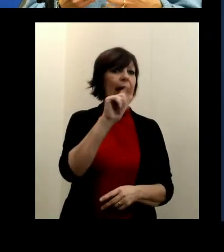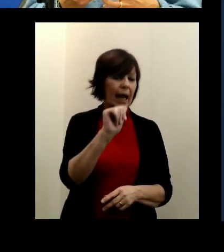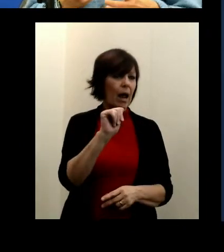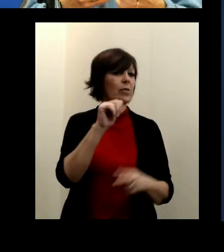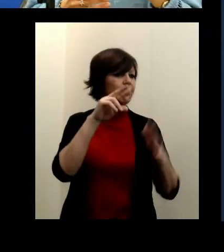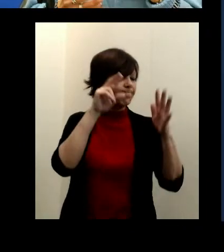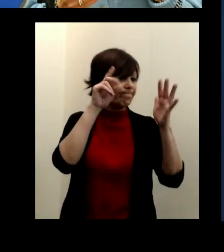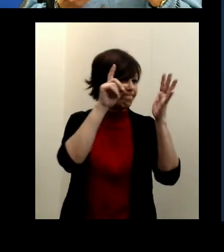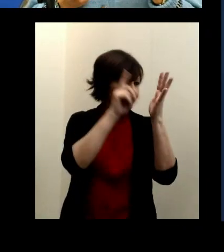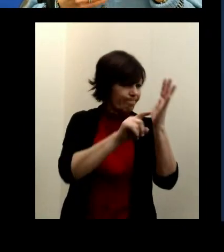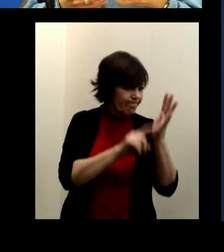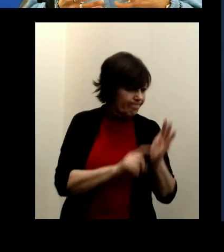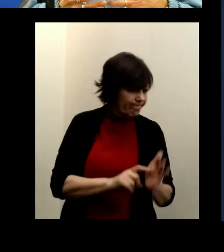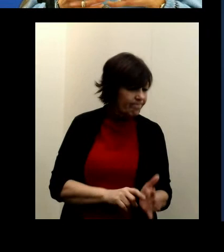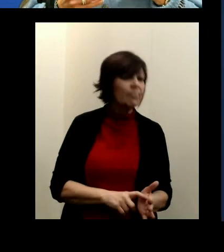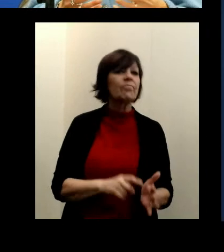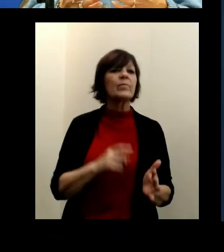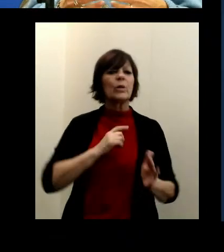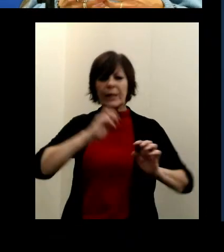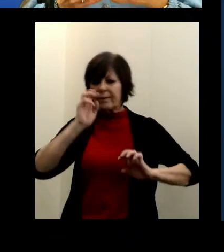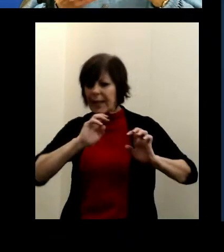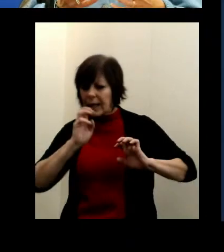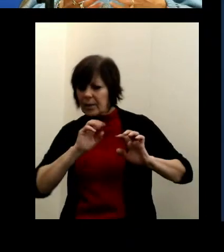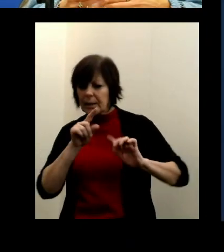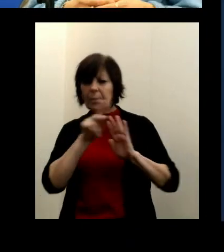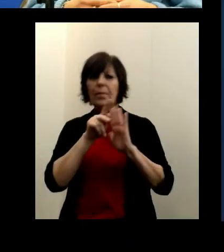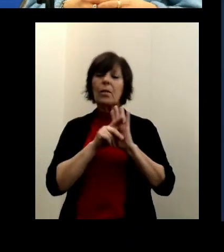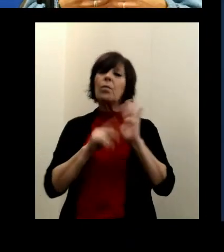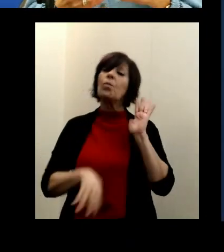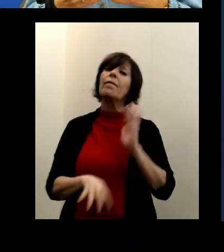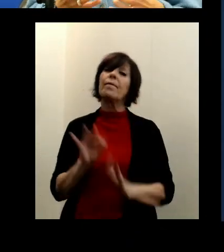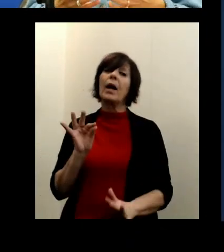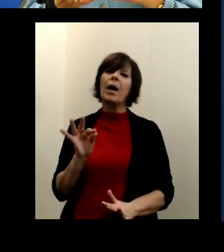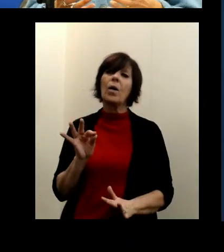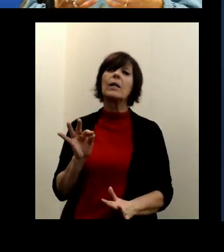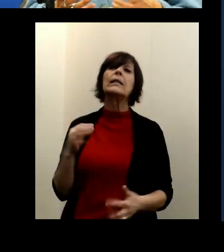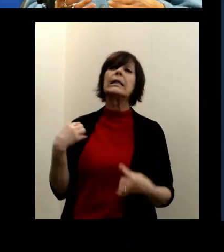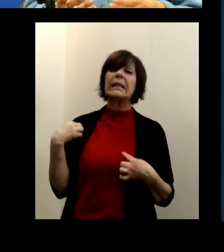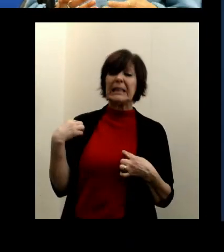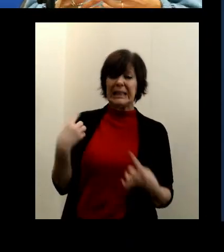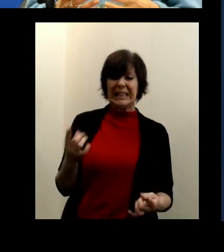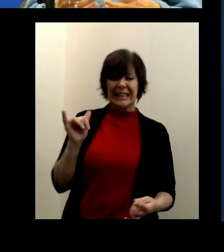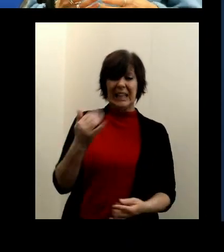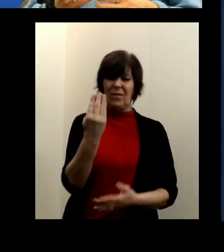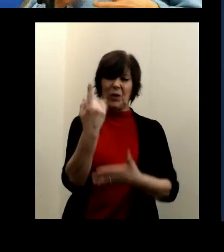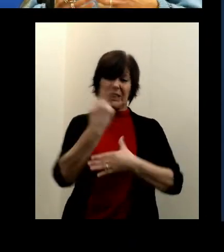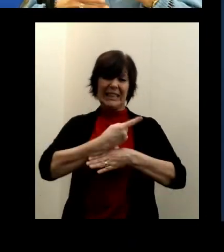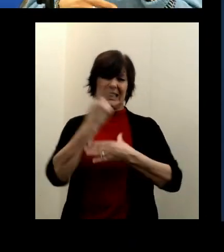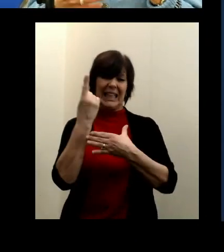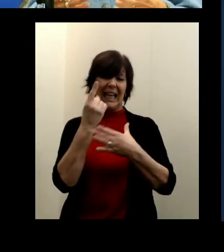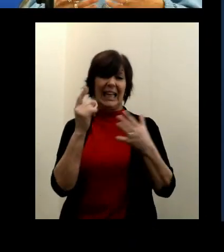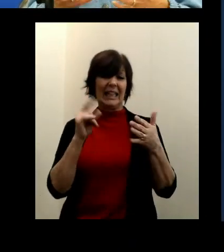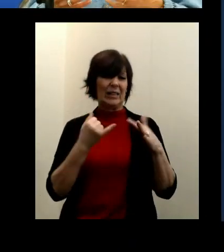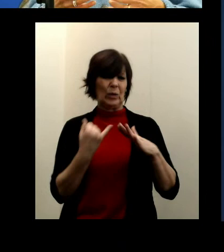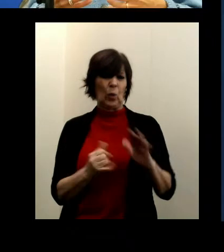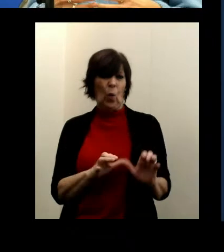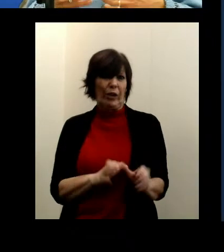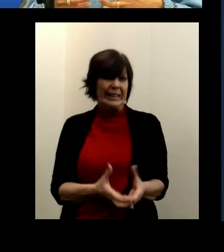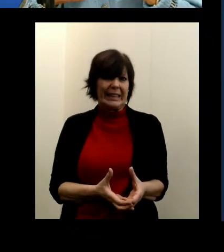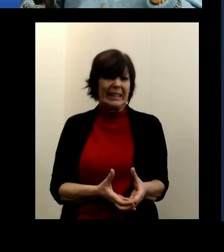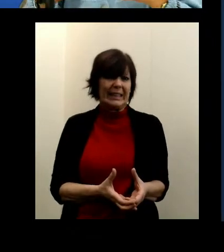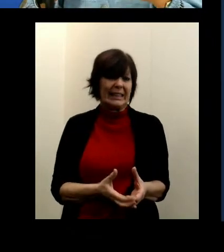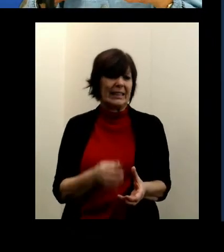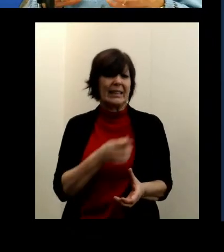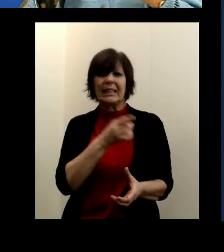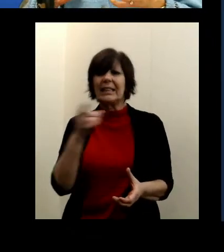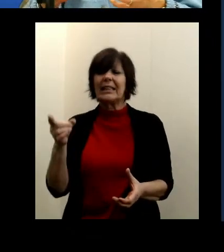Health Department and reevaluated this policy, and we found that, since during that 14-day quarantine period, people in the classroom